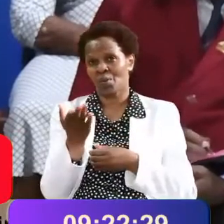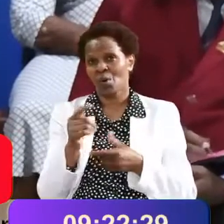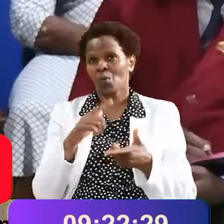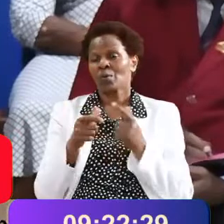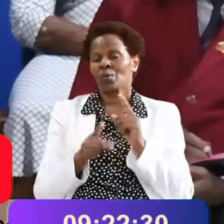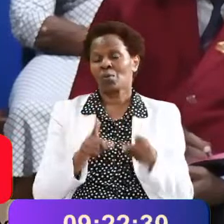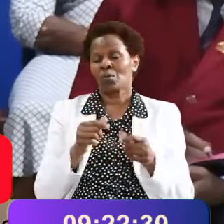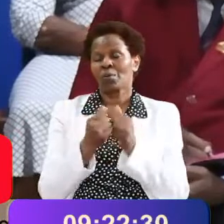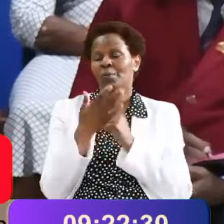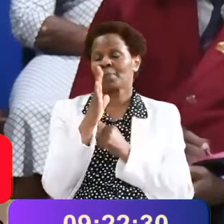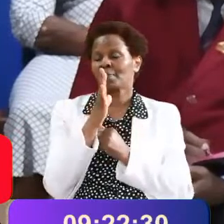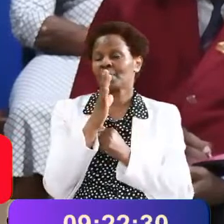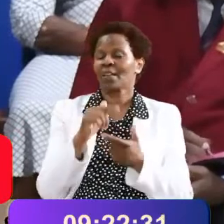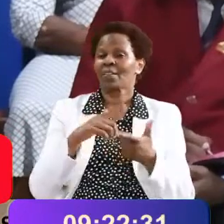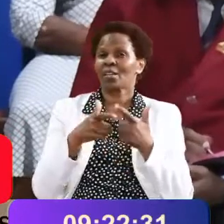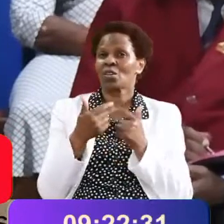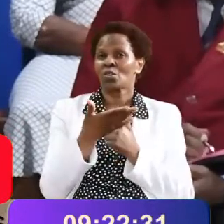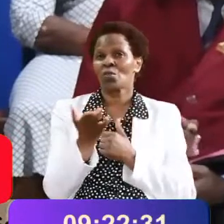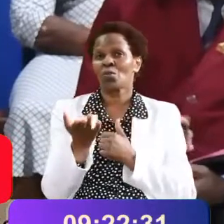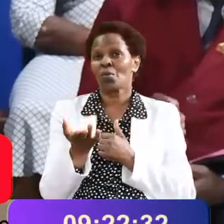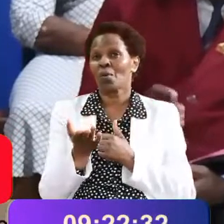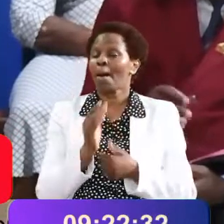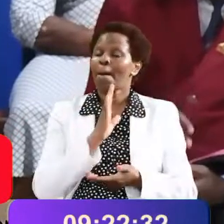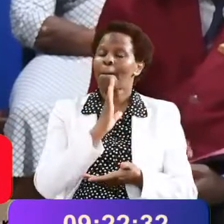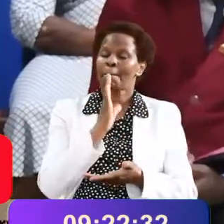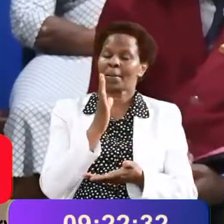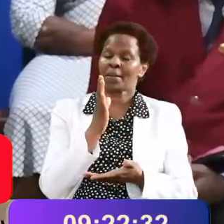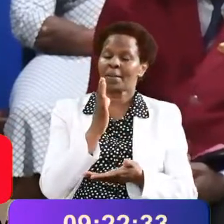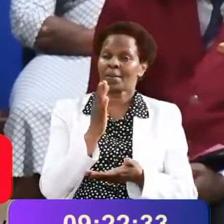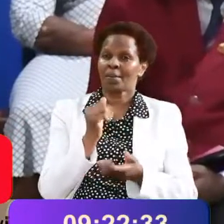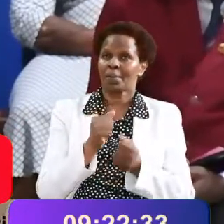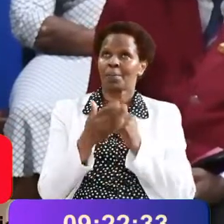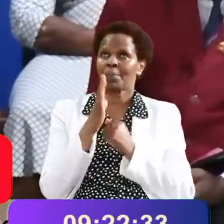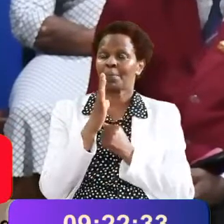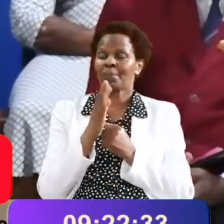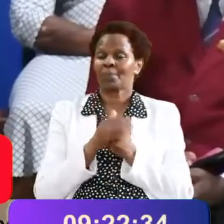with God, then we are going to be godly.